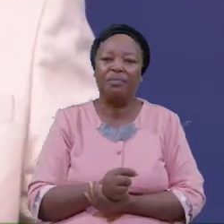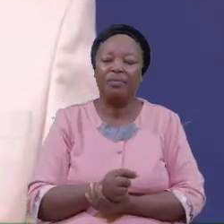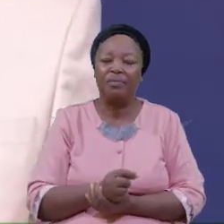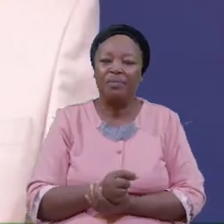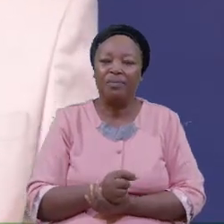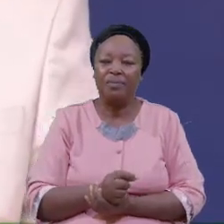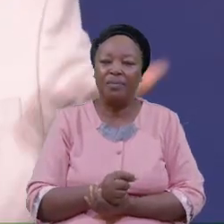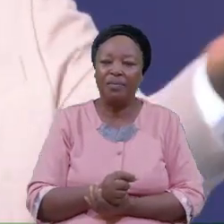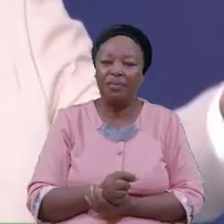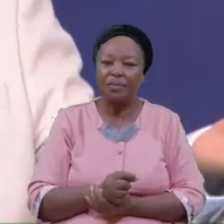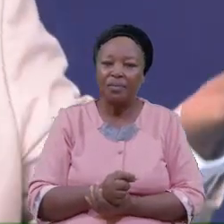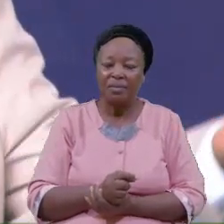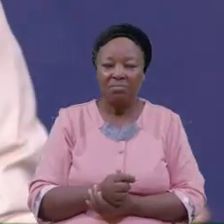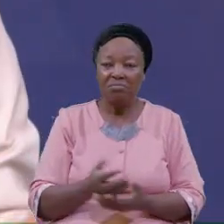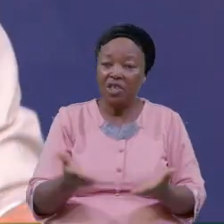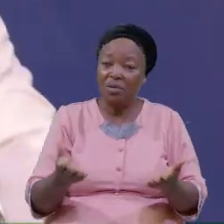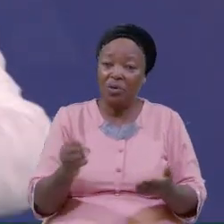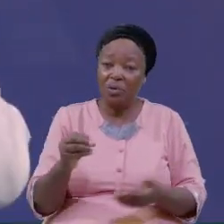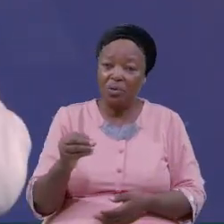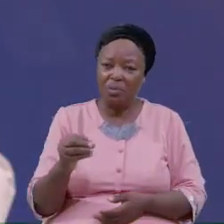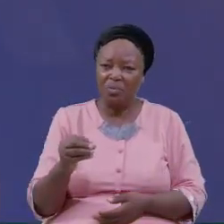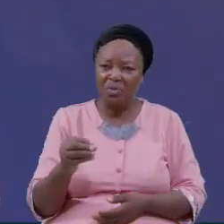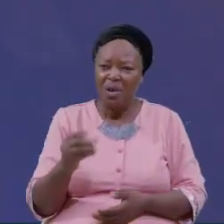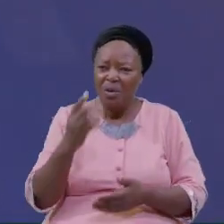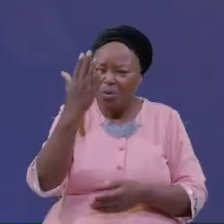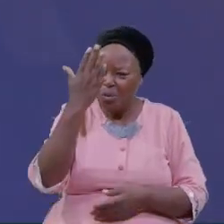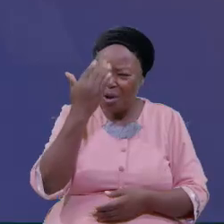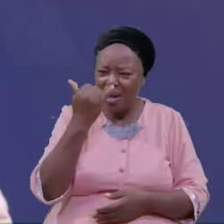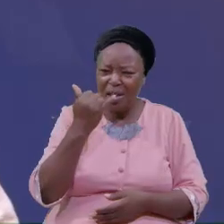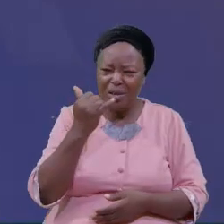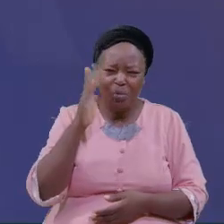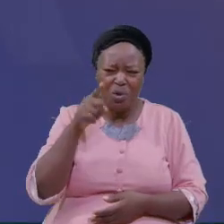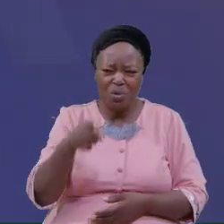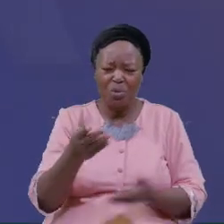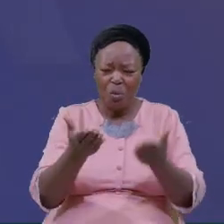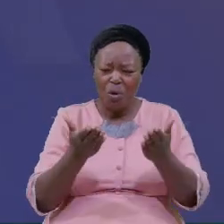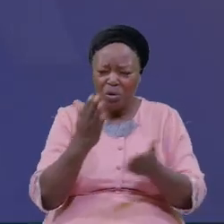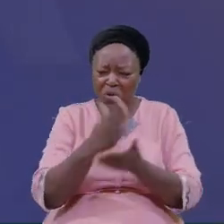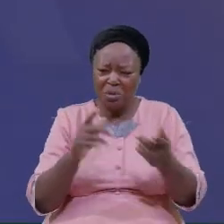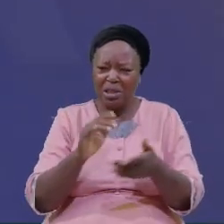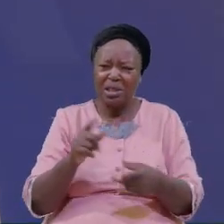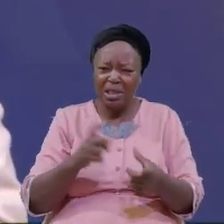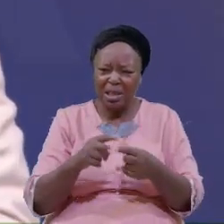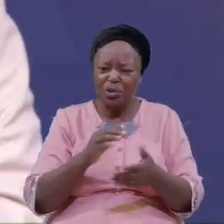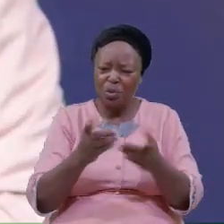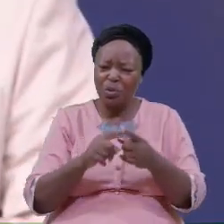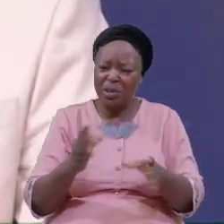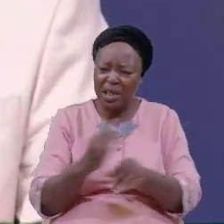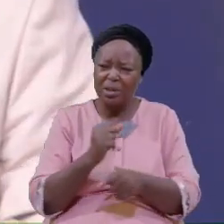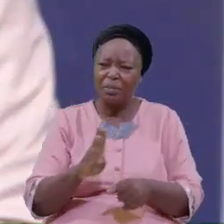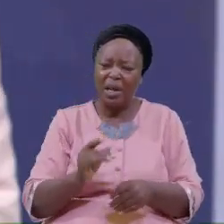In any case, why do you want something and you want to get it by force and get it by anger?